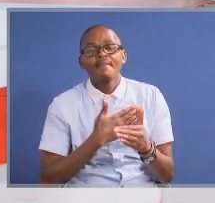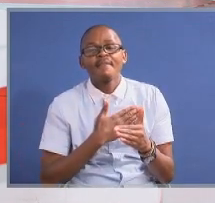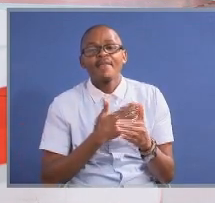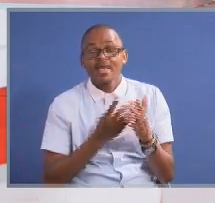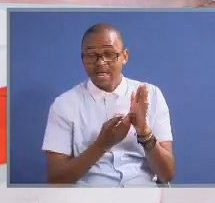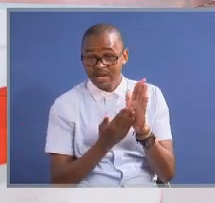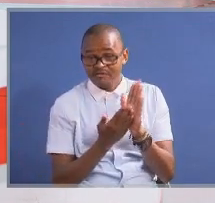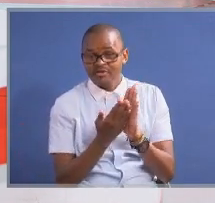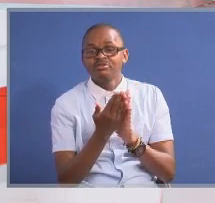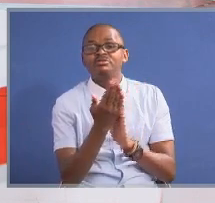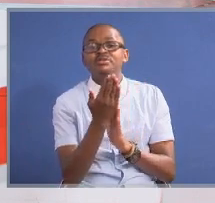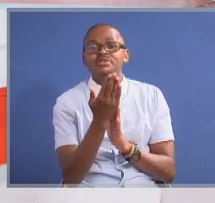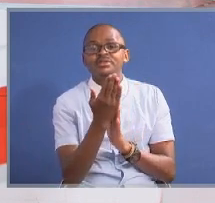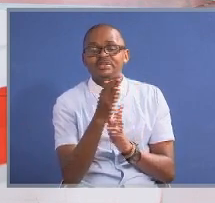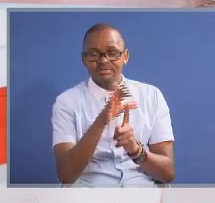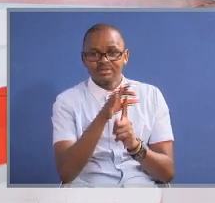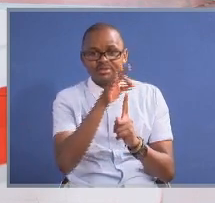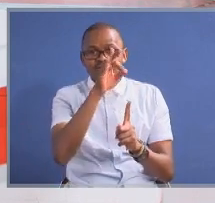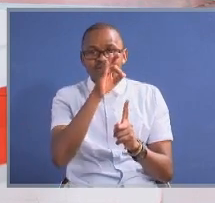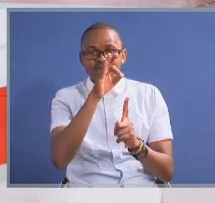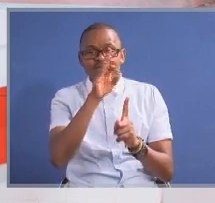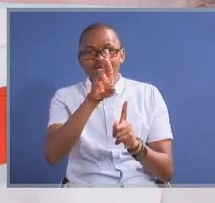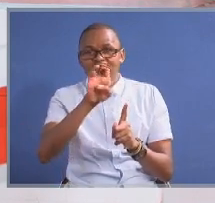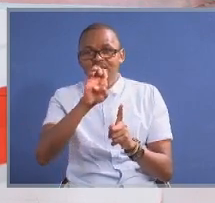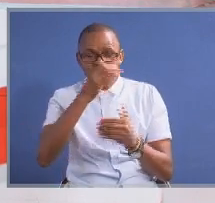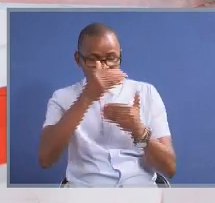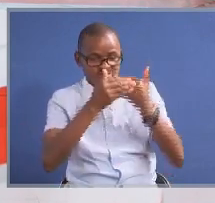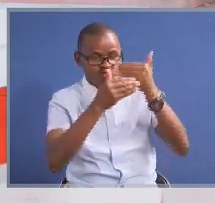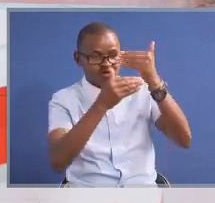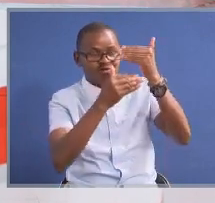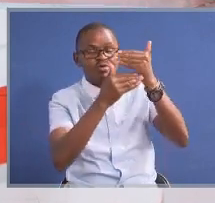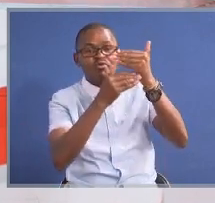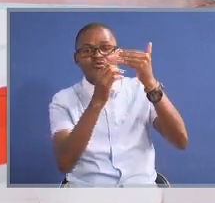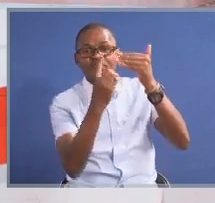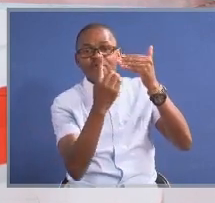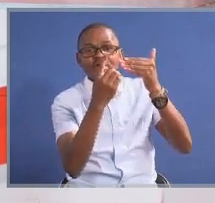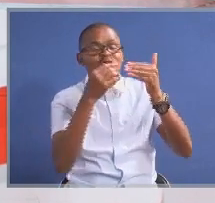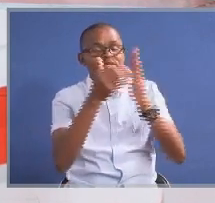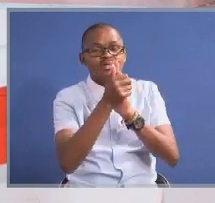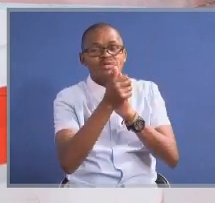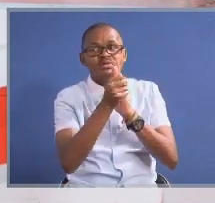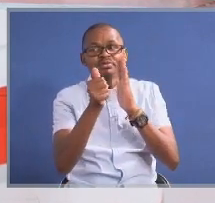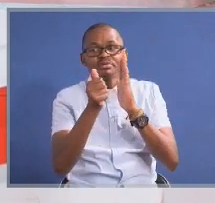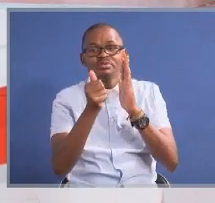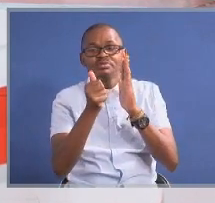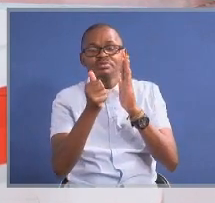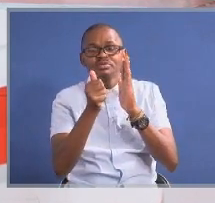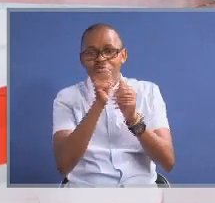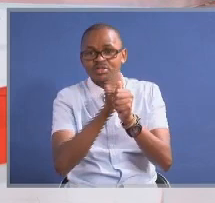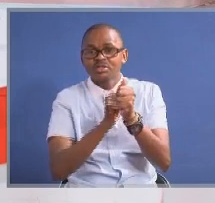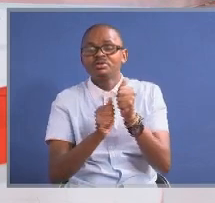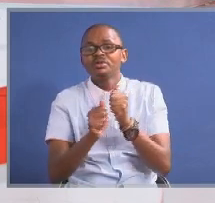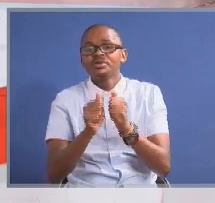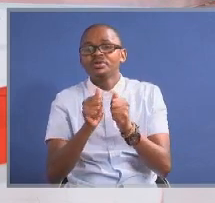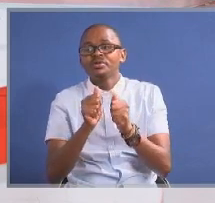in developments, particularly the reconstruction of post-war Europe through Marshall Plans and so on, which